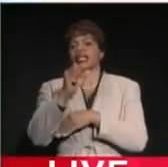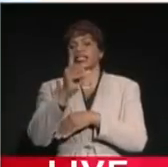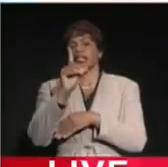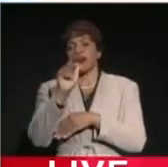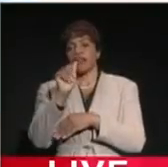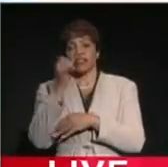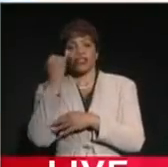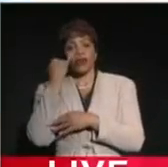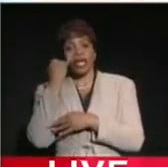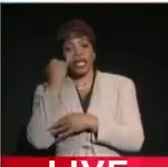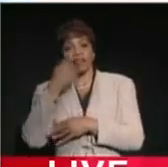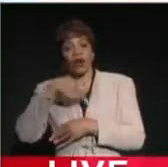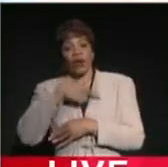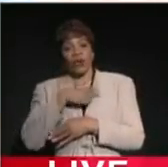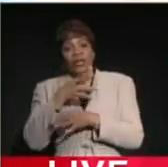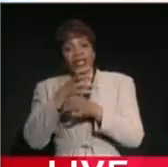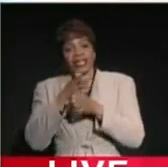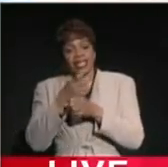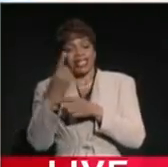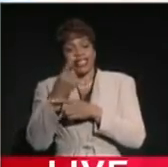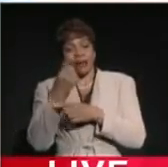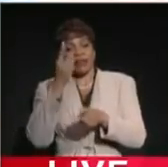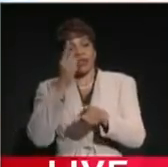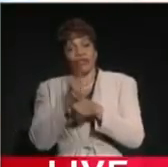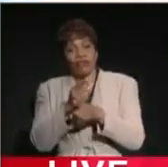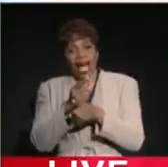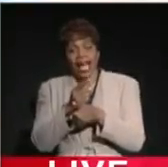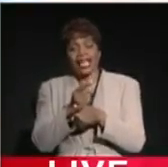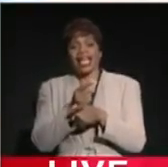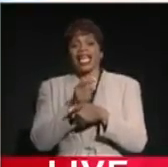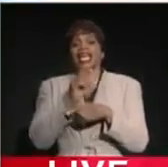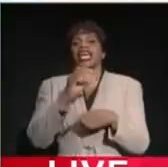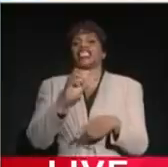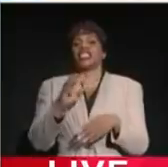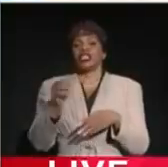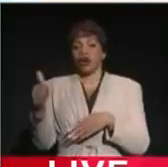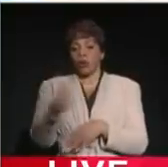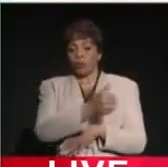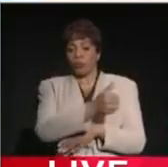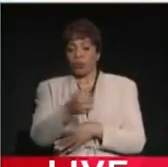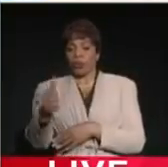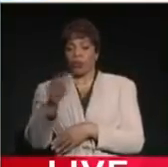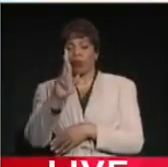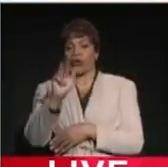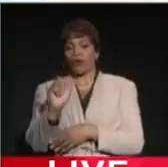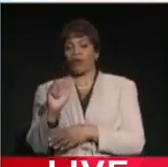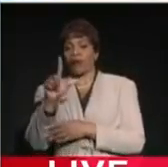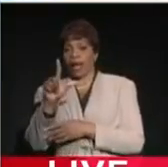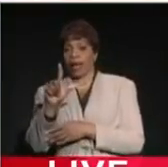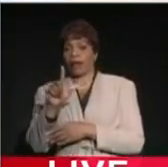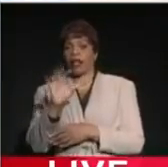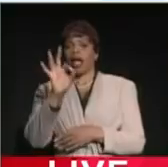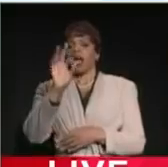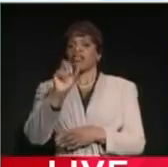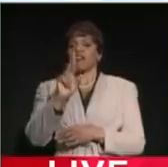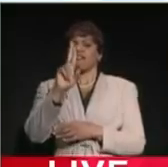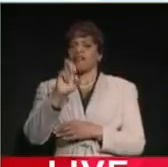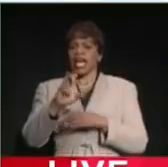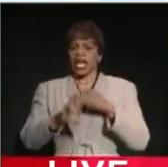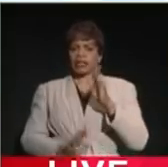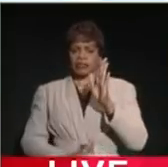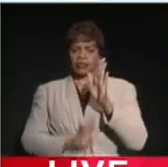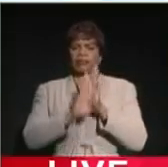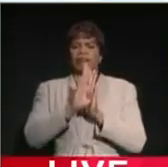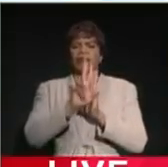be commuter rail. Instead, NJ Transit's been gutted by the state support. Fares are up 36%. I'd ask folks, is